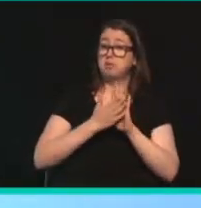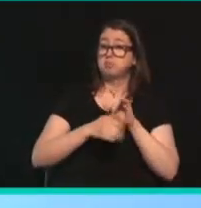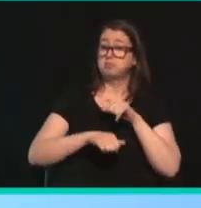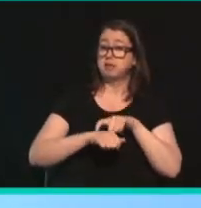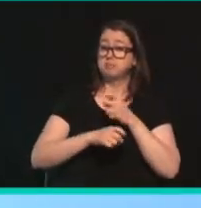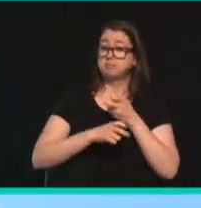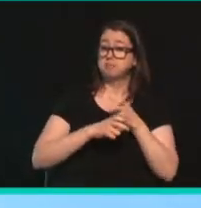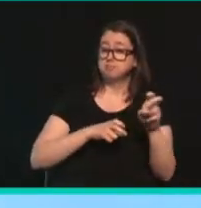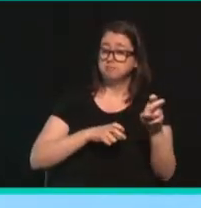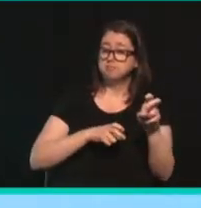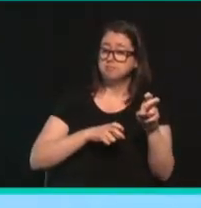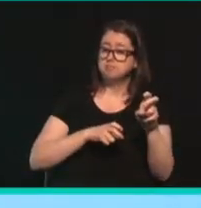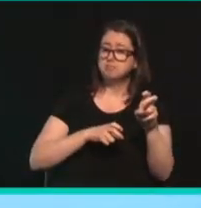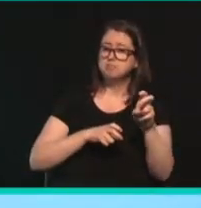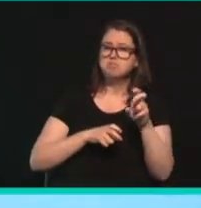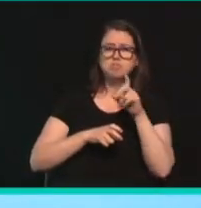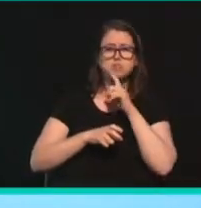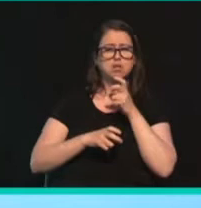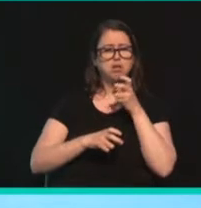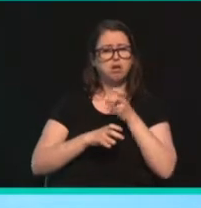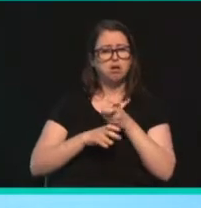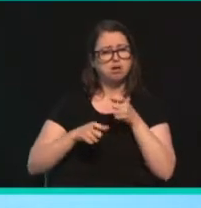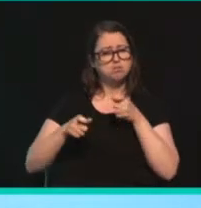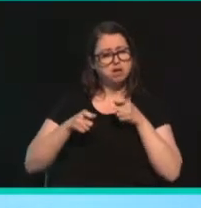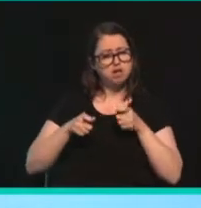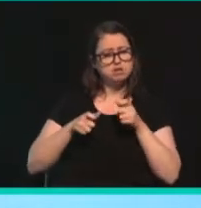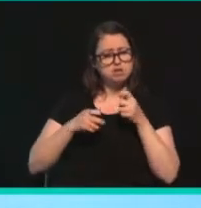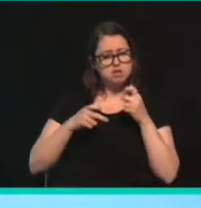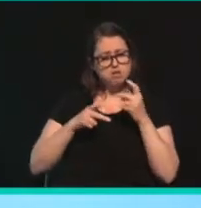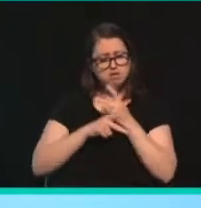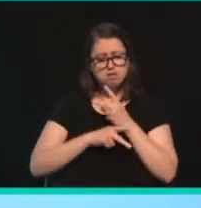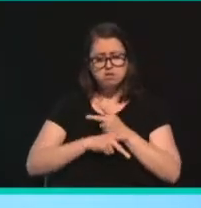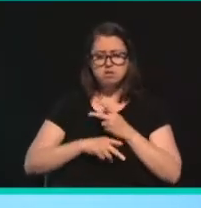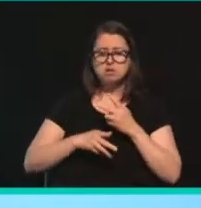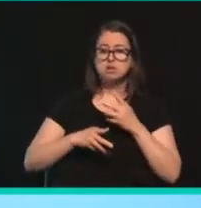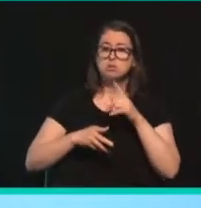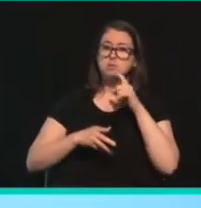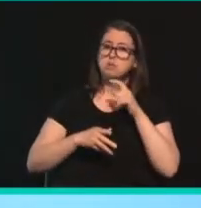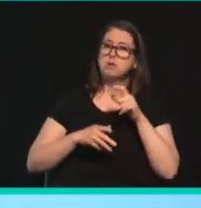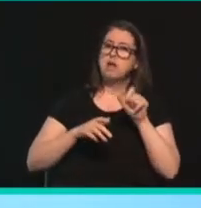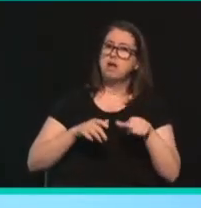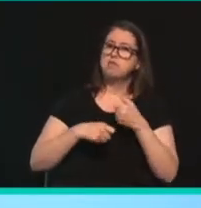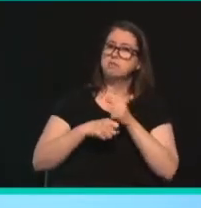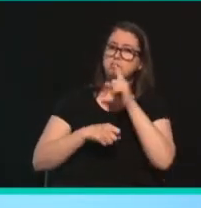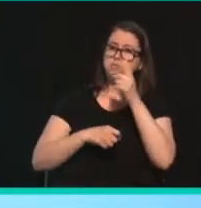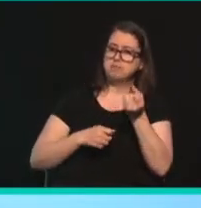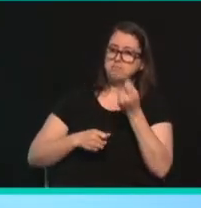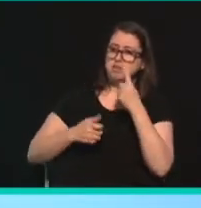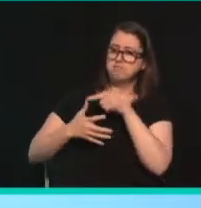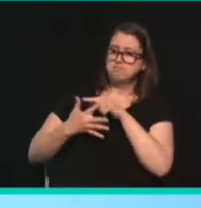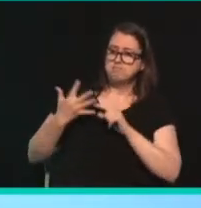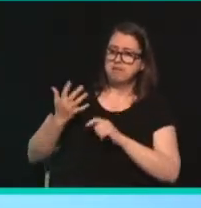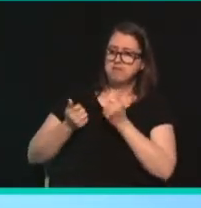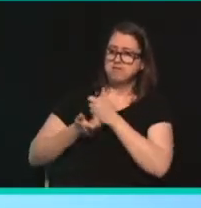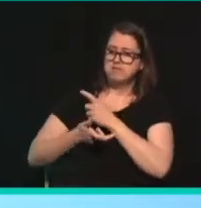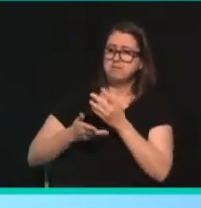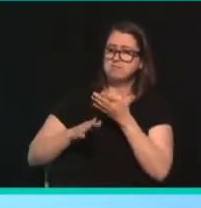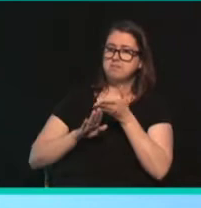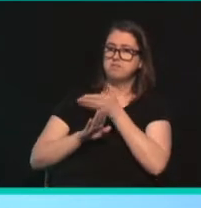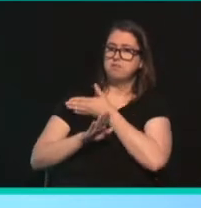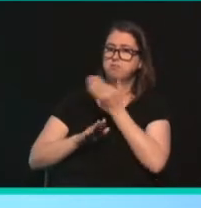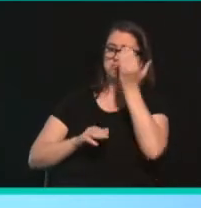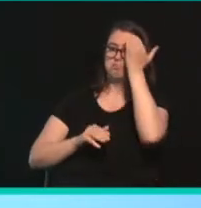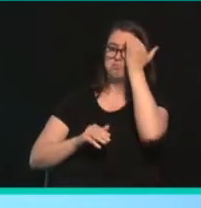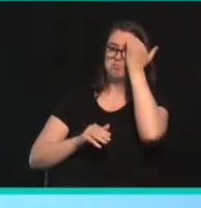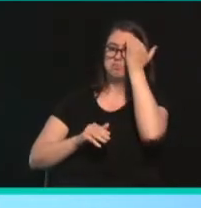hard to make margin, we need to make sure that we are on that competitive edge. What can we do now so that